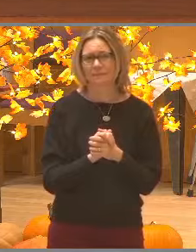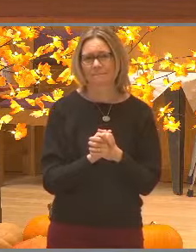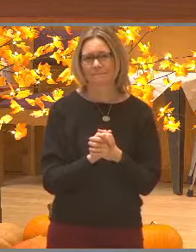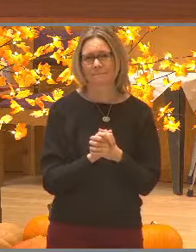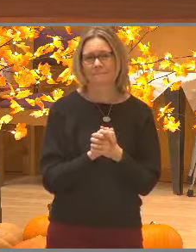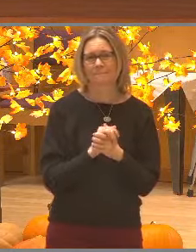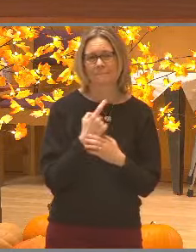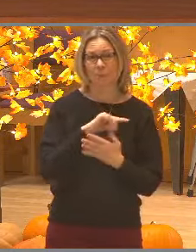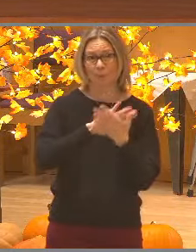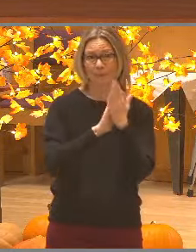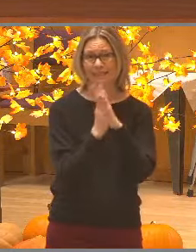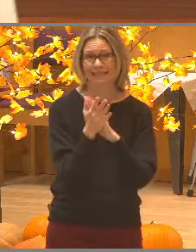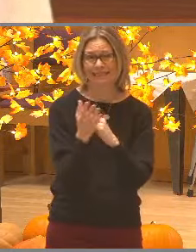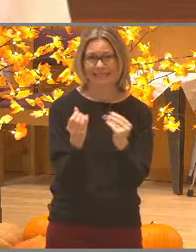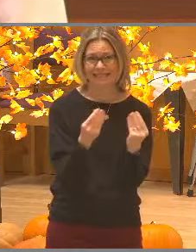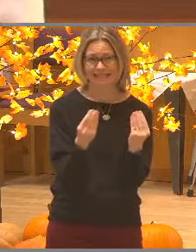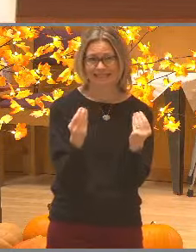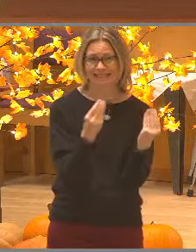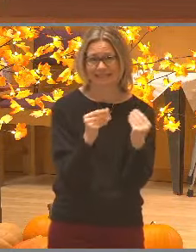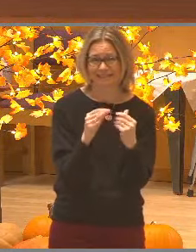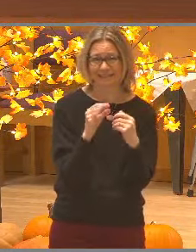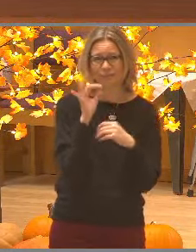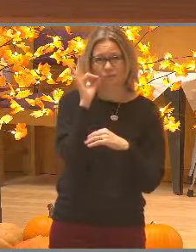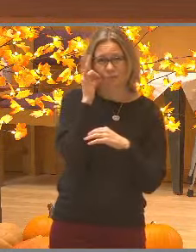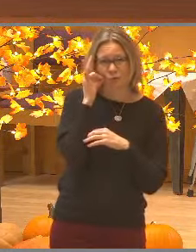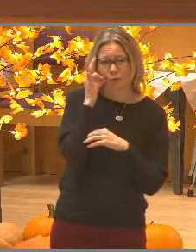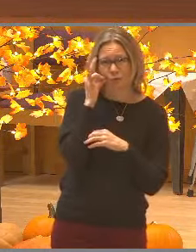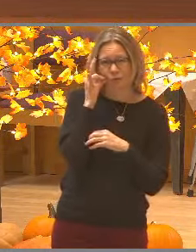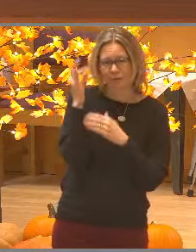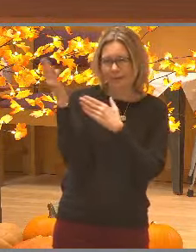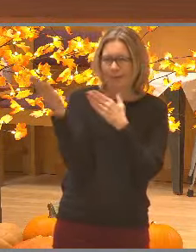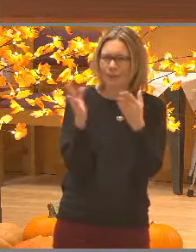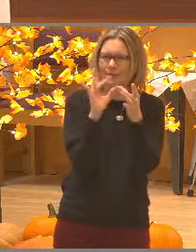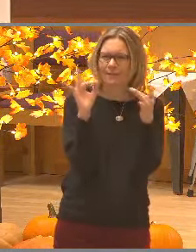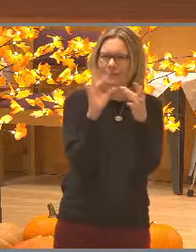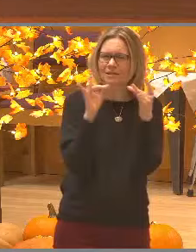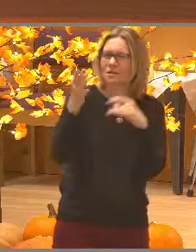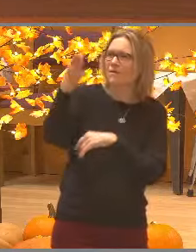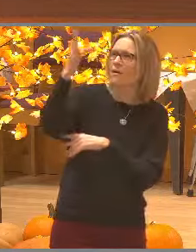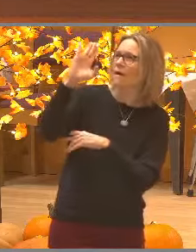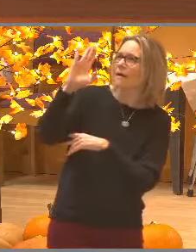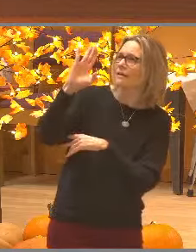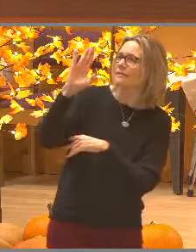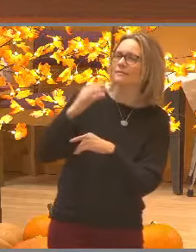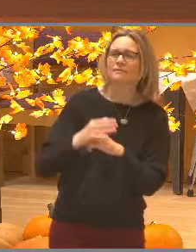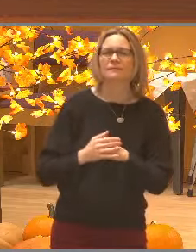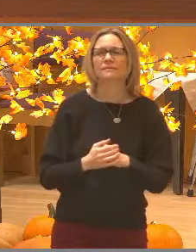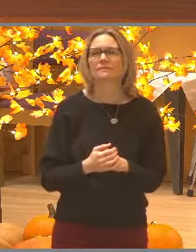the seeds and the fruits that bring the message of God to this place.